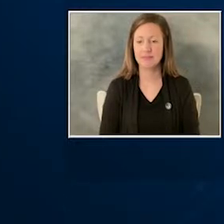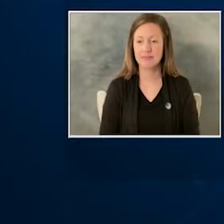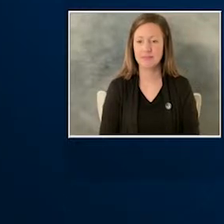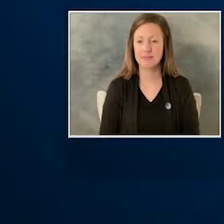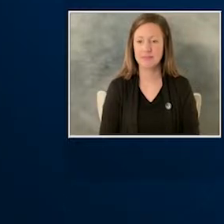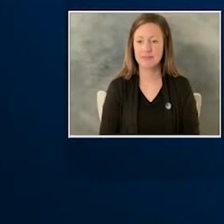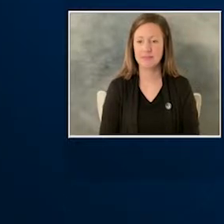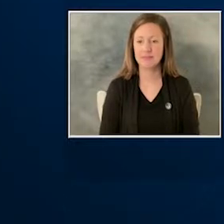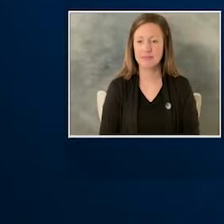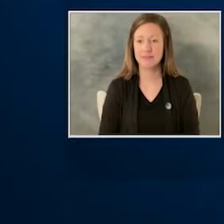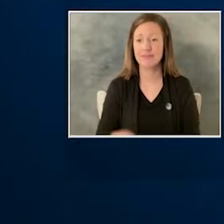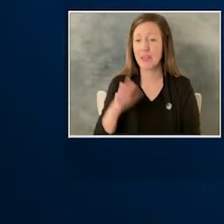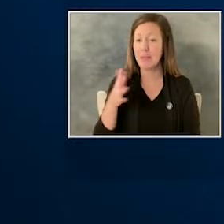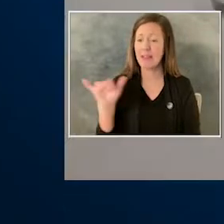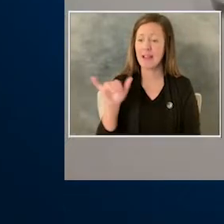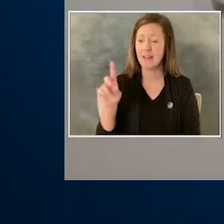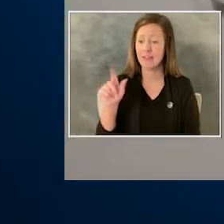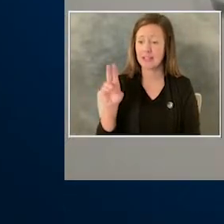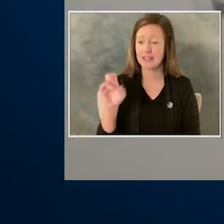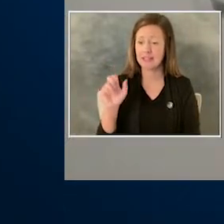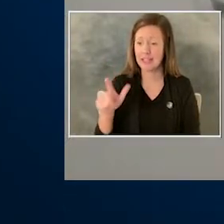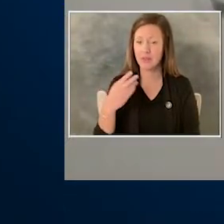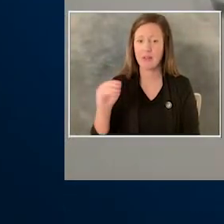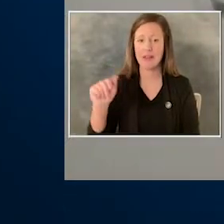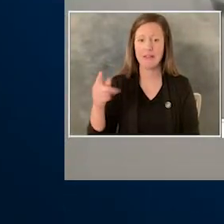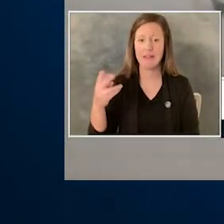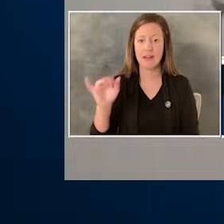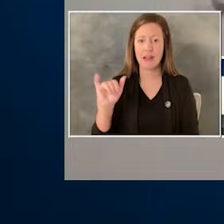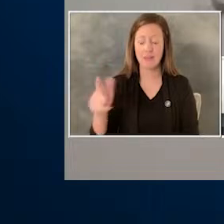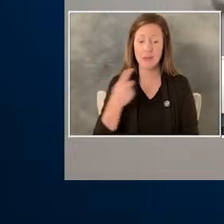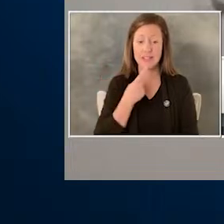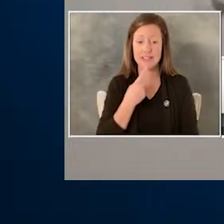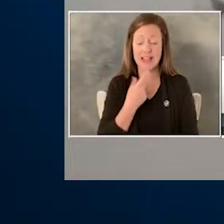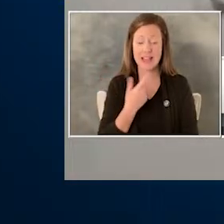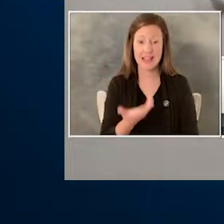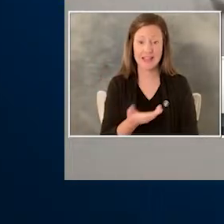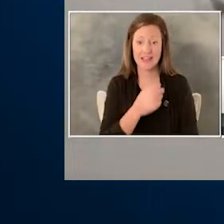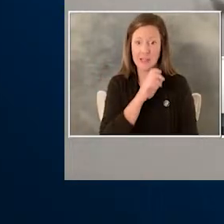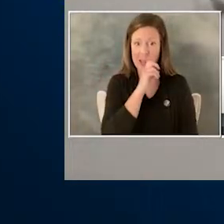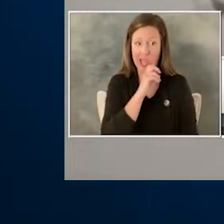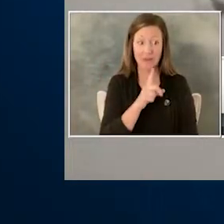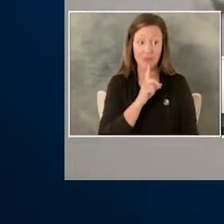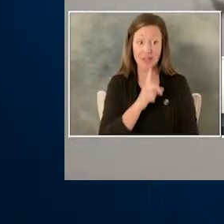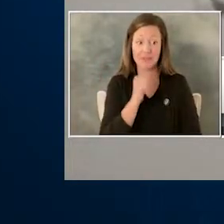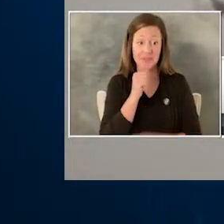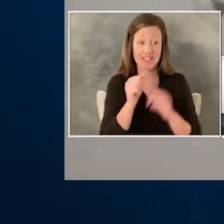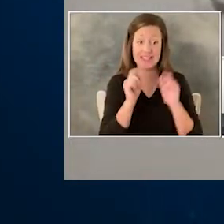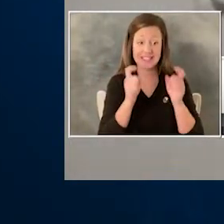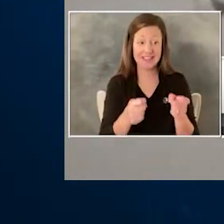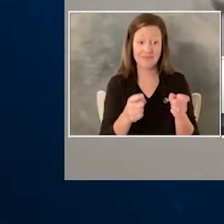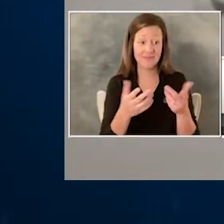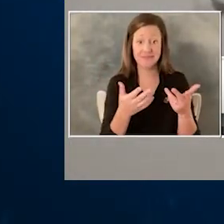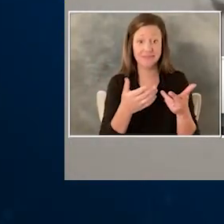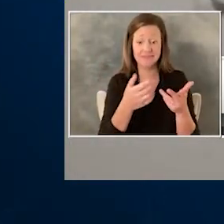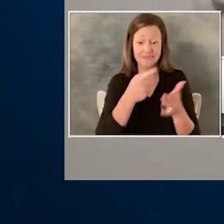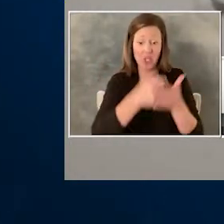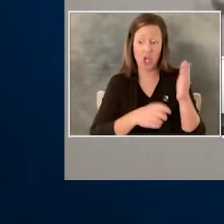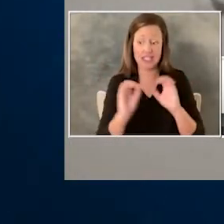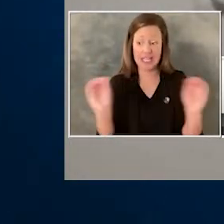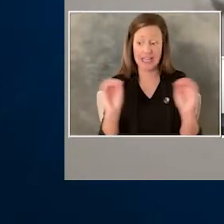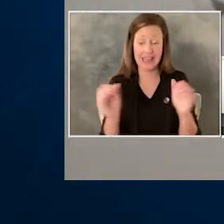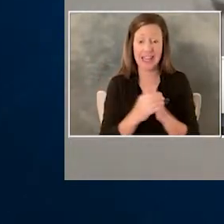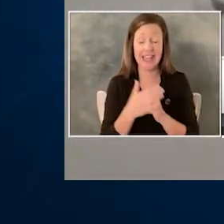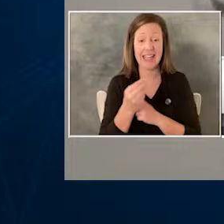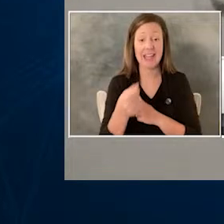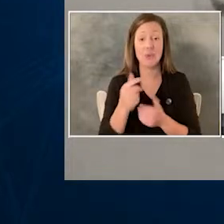Kind of like Daniel and April said, it doesn't cost anything to give. And my goodness, you're helping